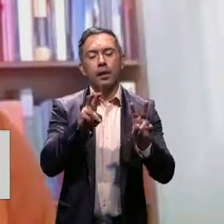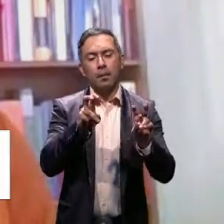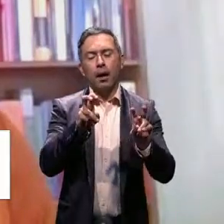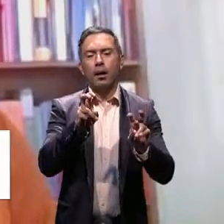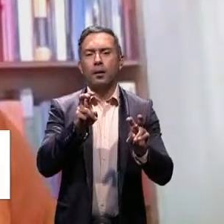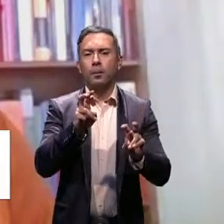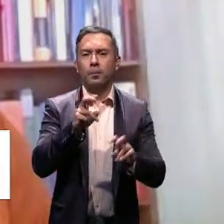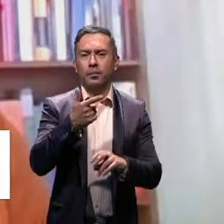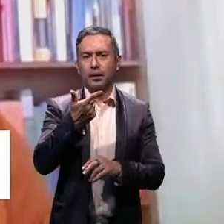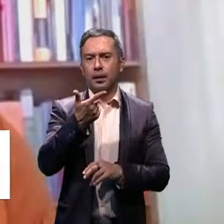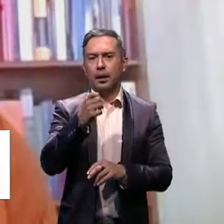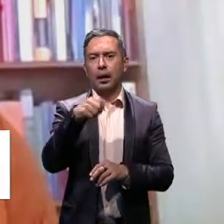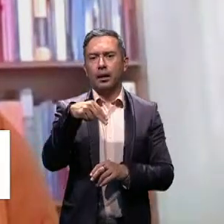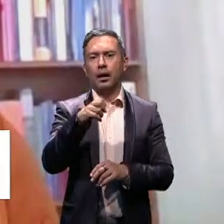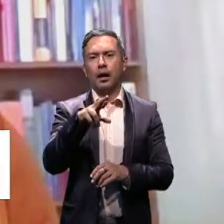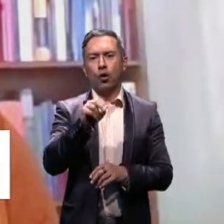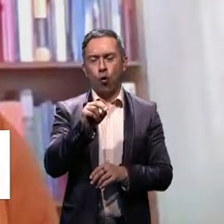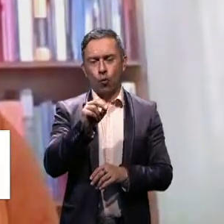regarding gender